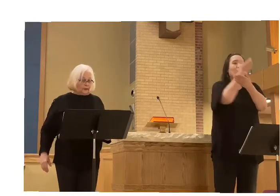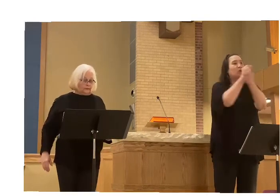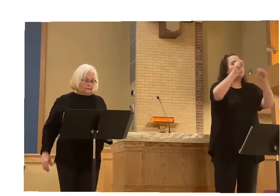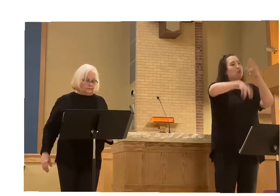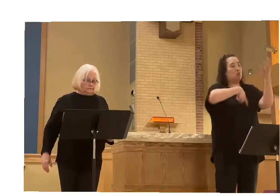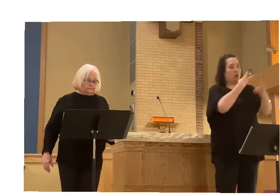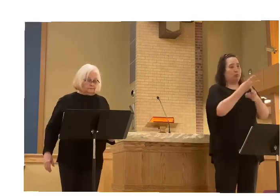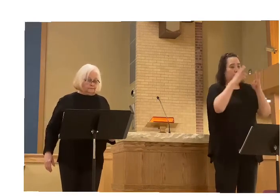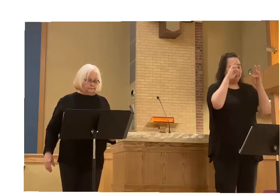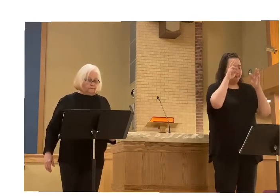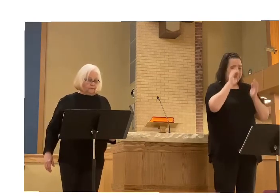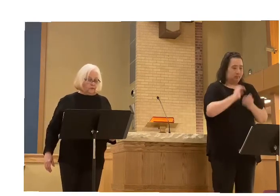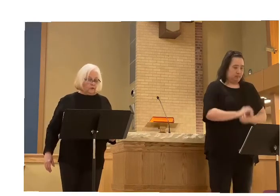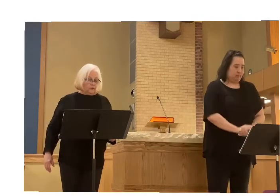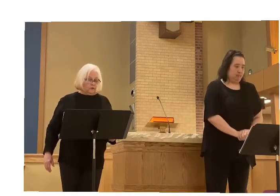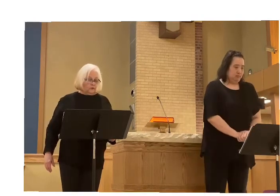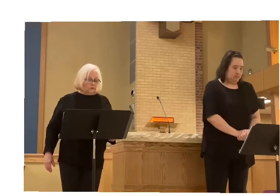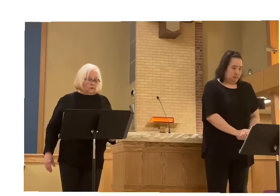the world.